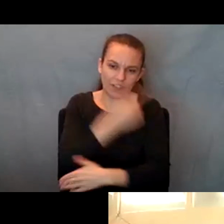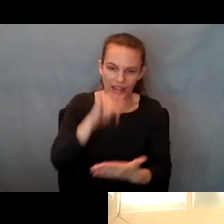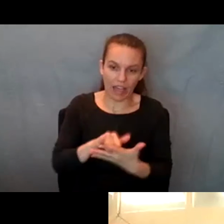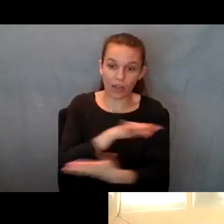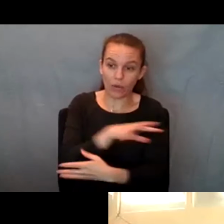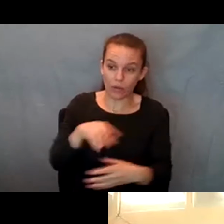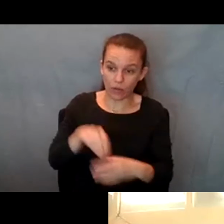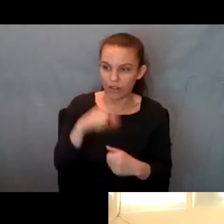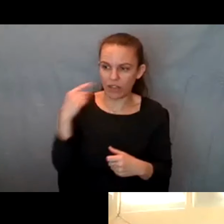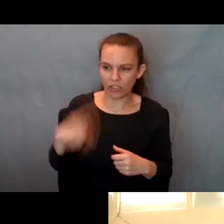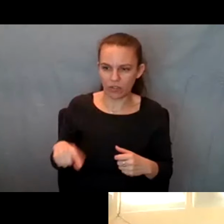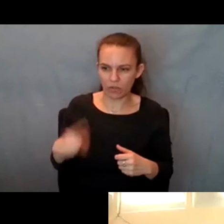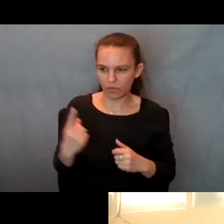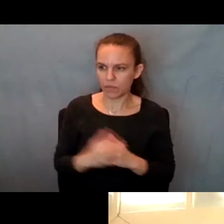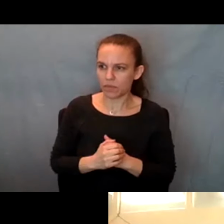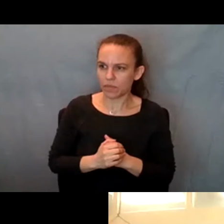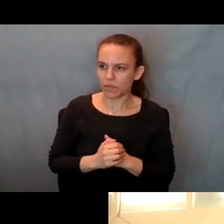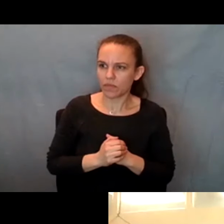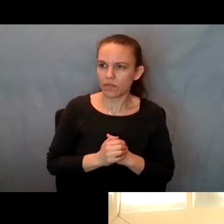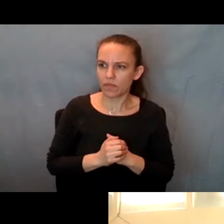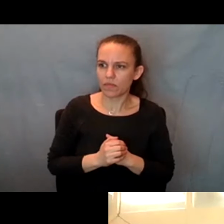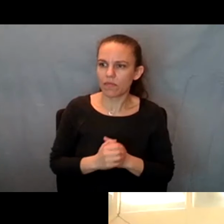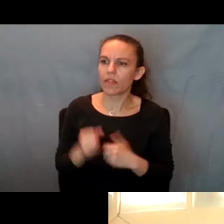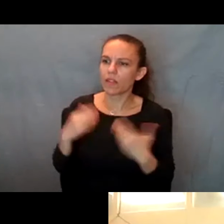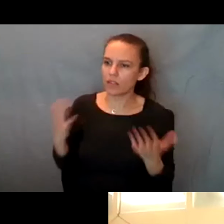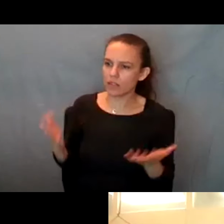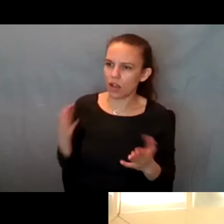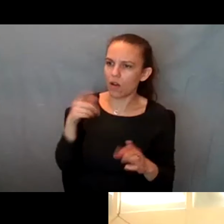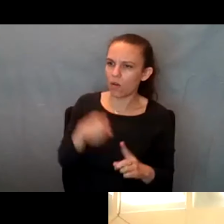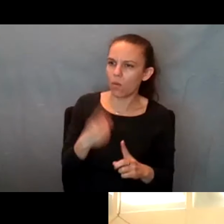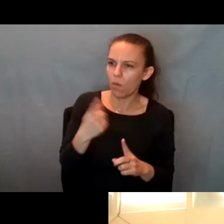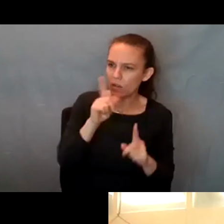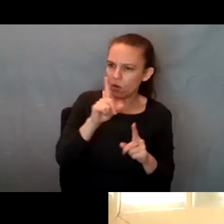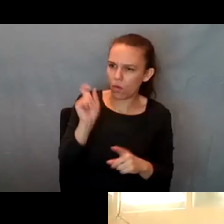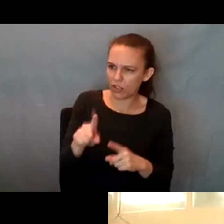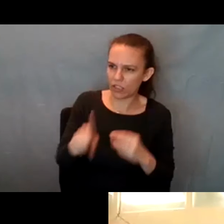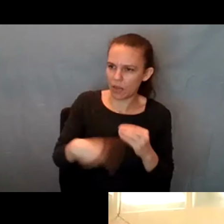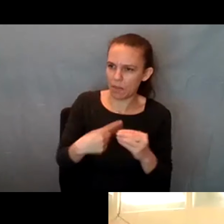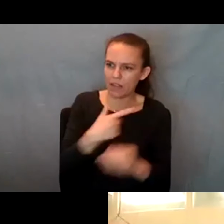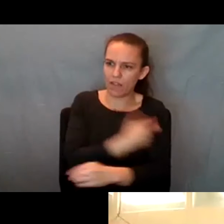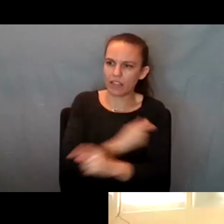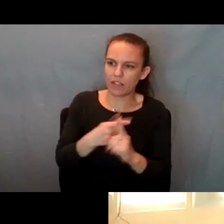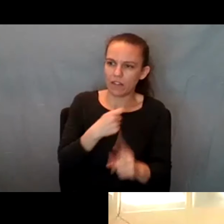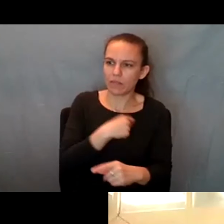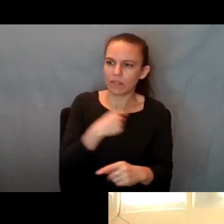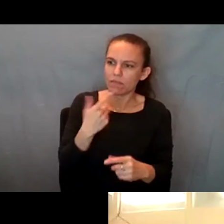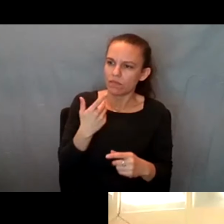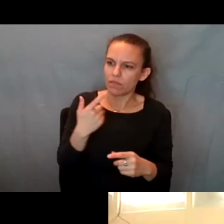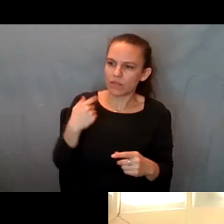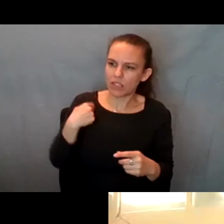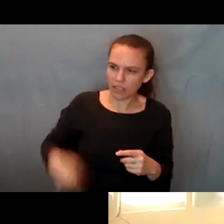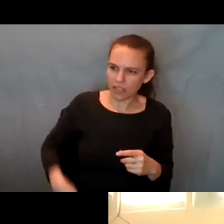China, from Afoka Boang Bryce Maxime, is will the vaccine be free to